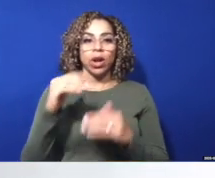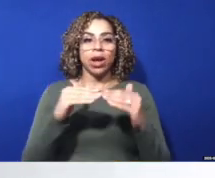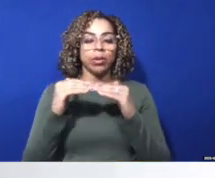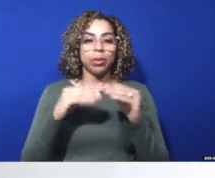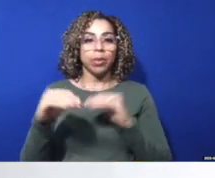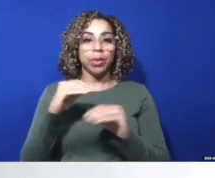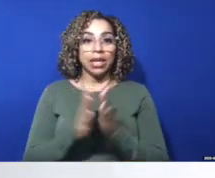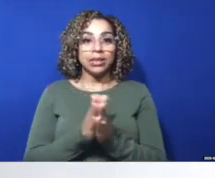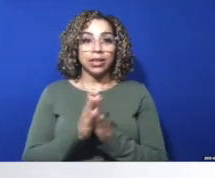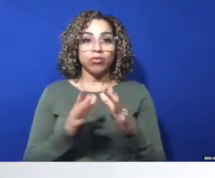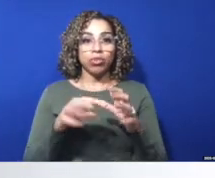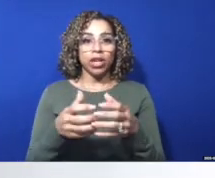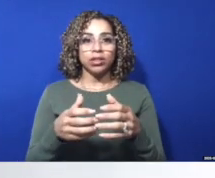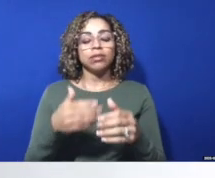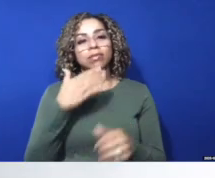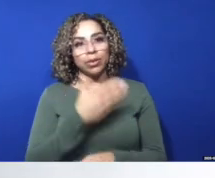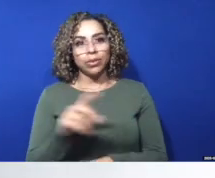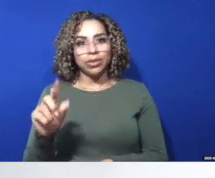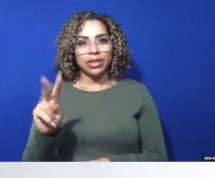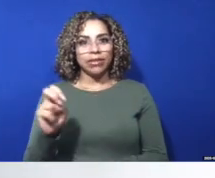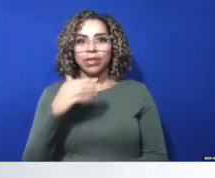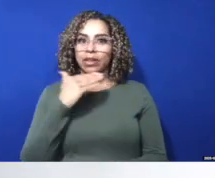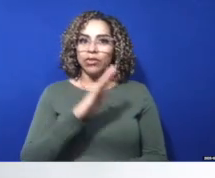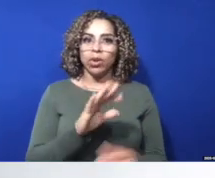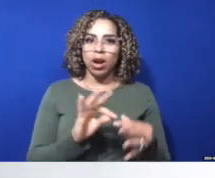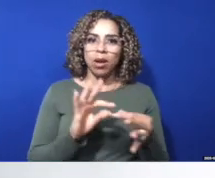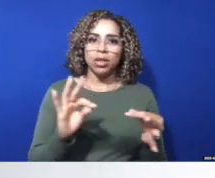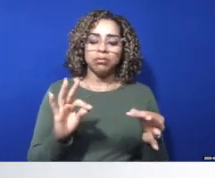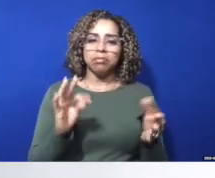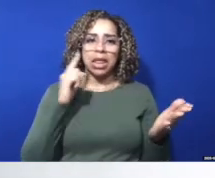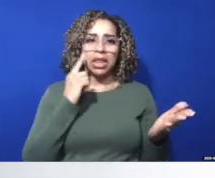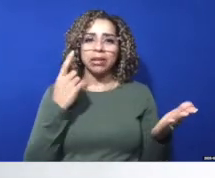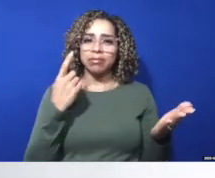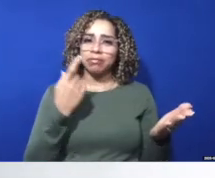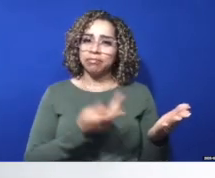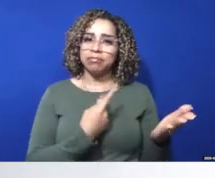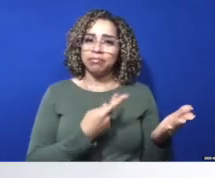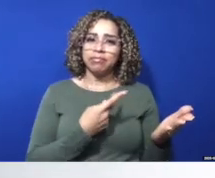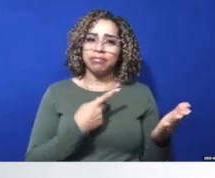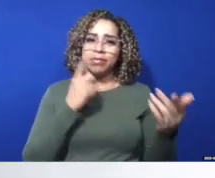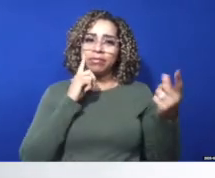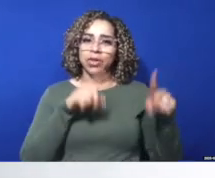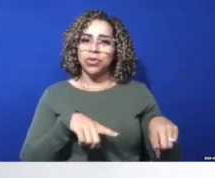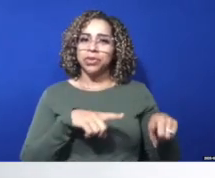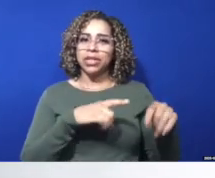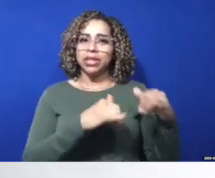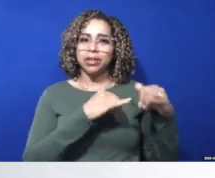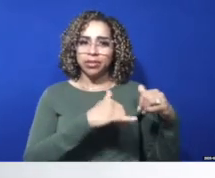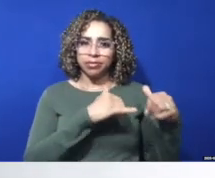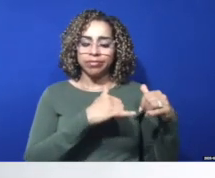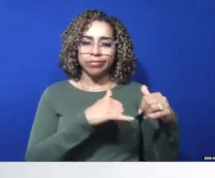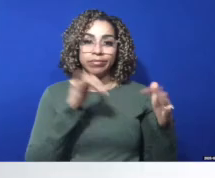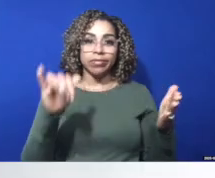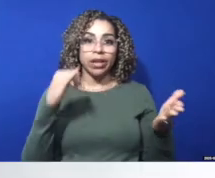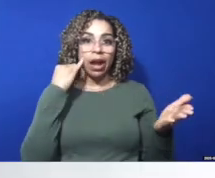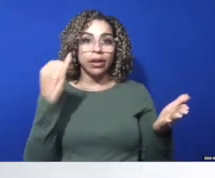Dave. Great to hear the comments from you. I don't think we disagree at all with the idea of looking